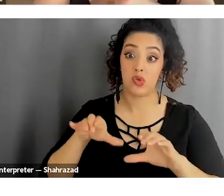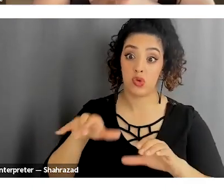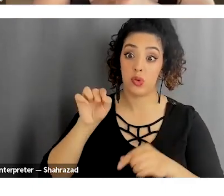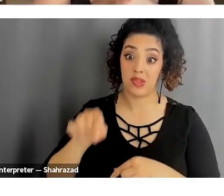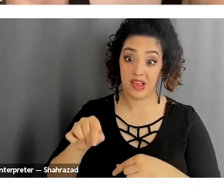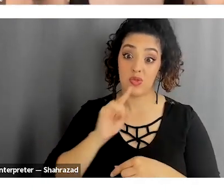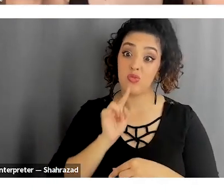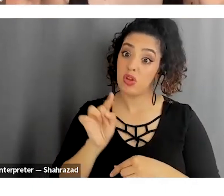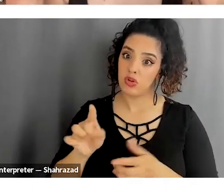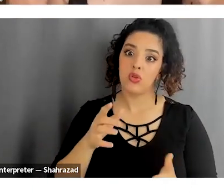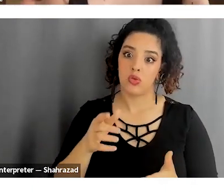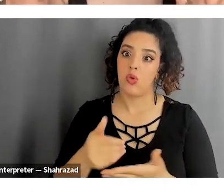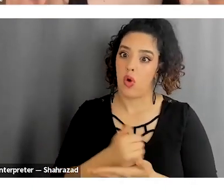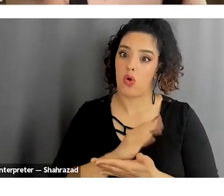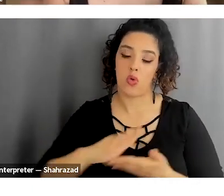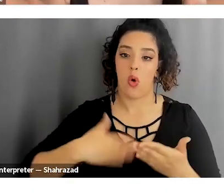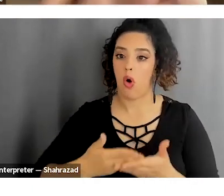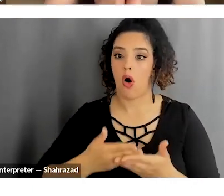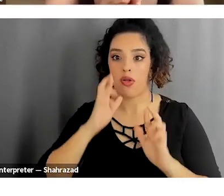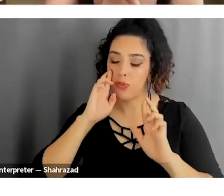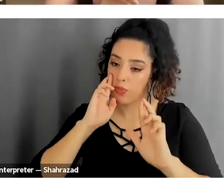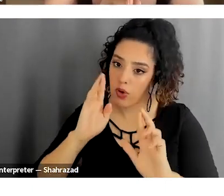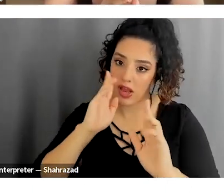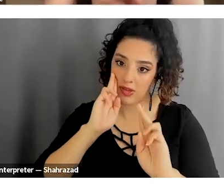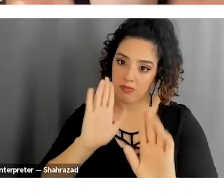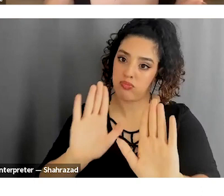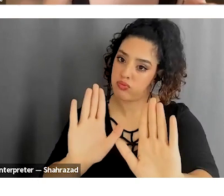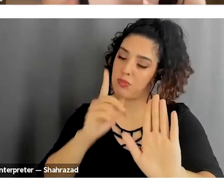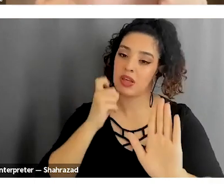the praise, because it's so hard to create